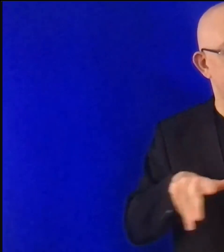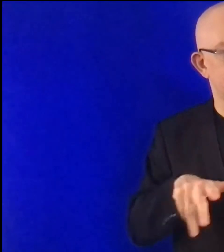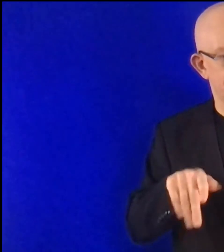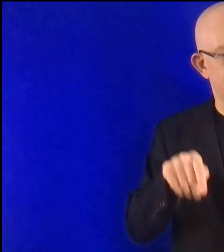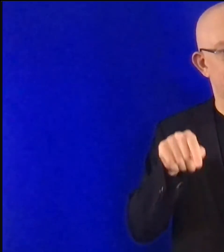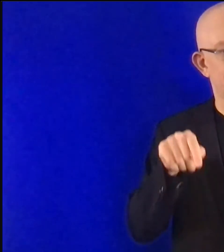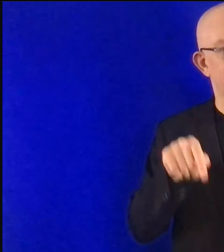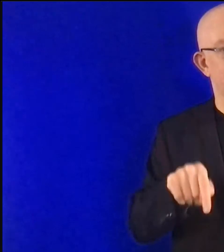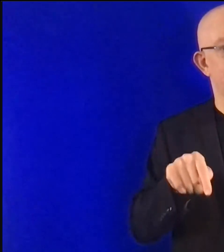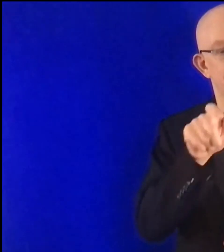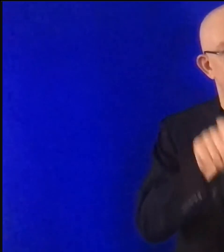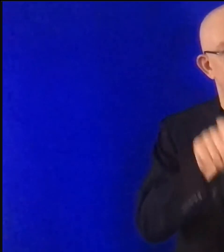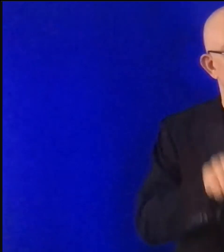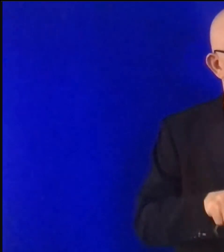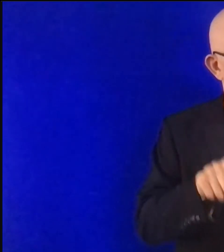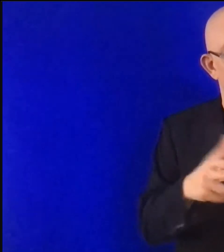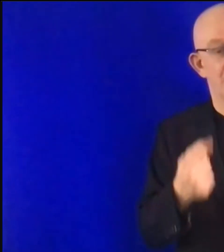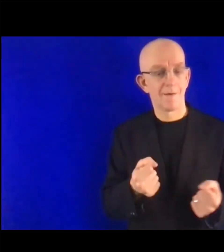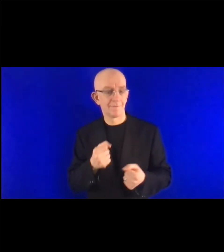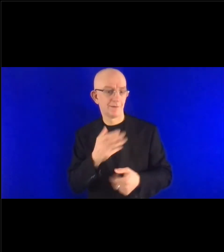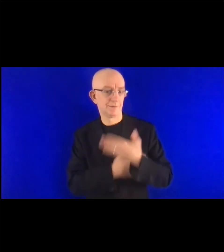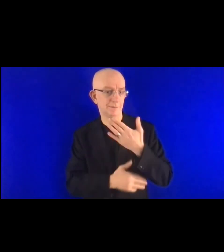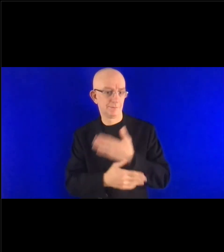Protection Authority.